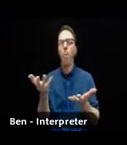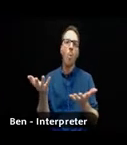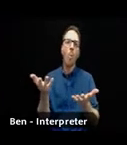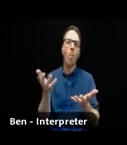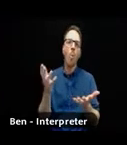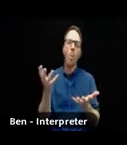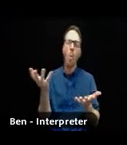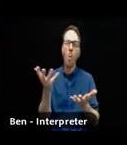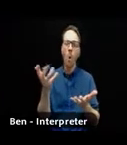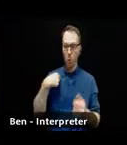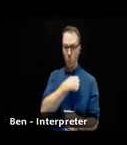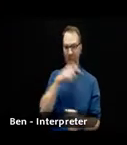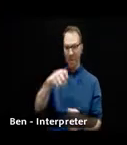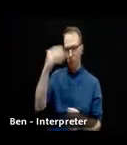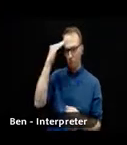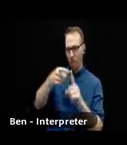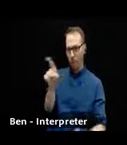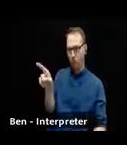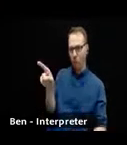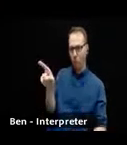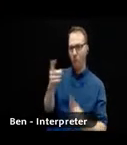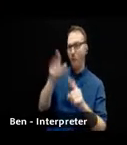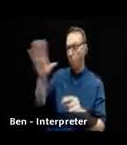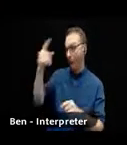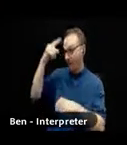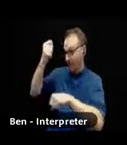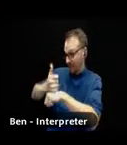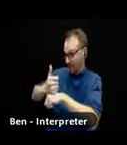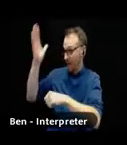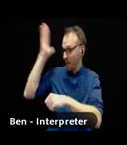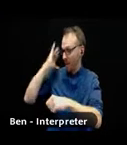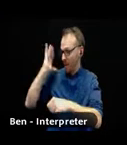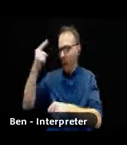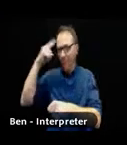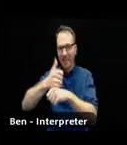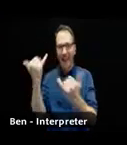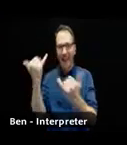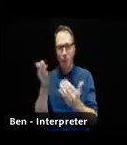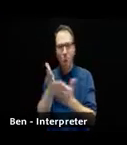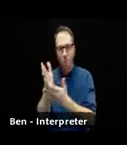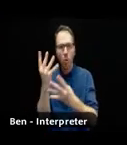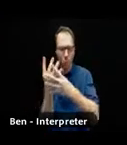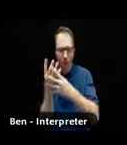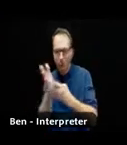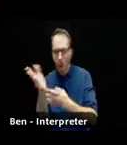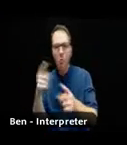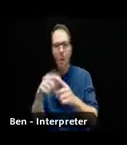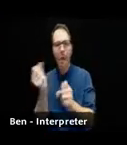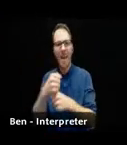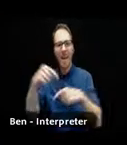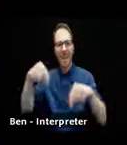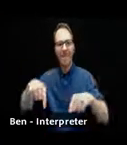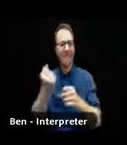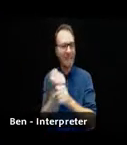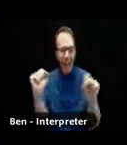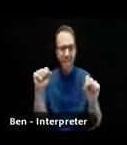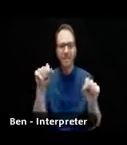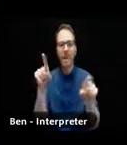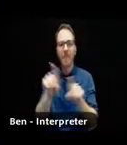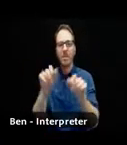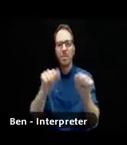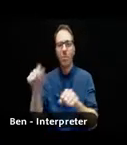What do we need to know from you, from the mindset you had then and the mindset you have now, to make this as safe as possible